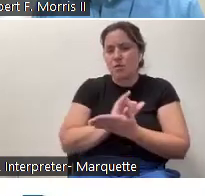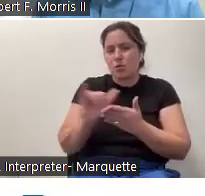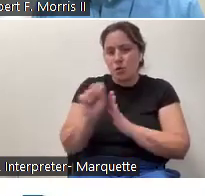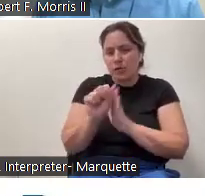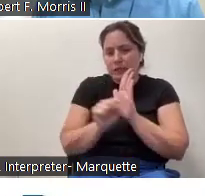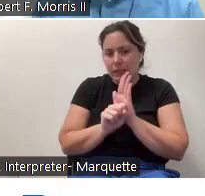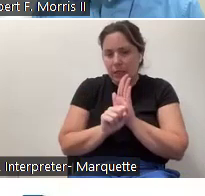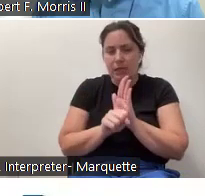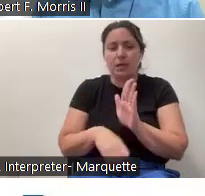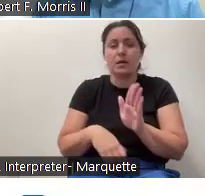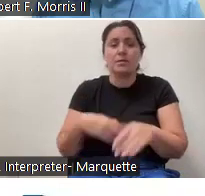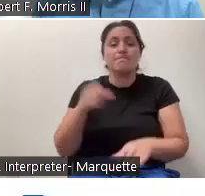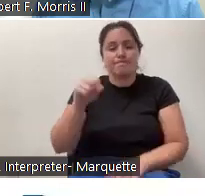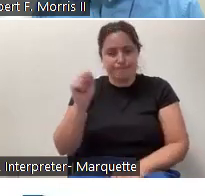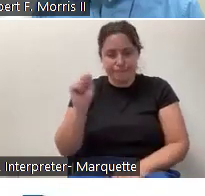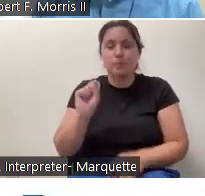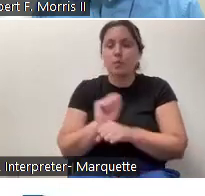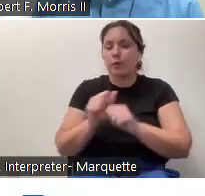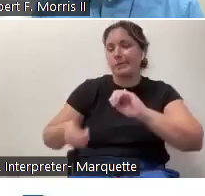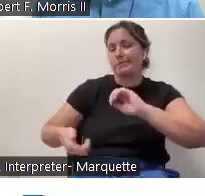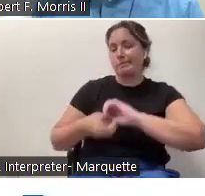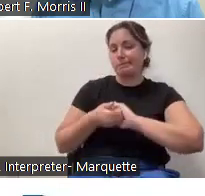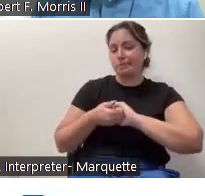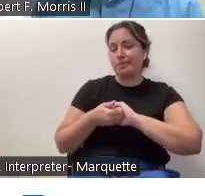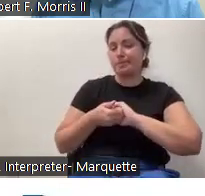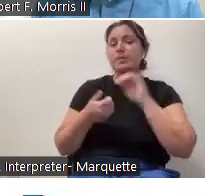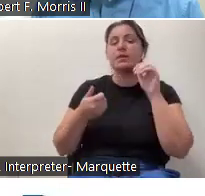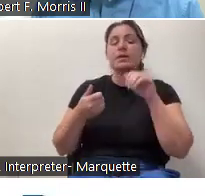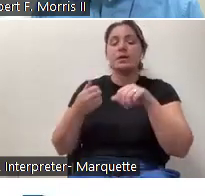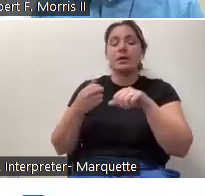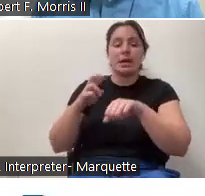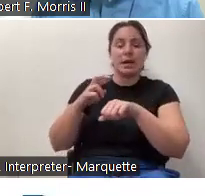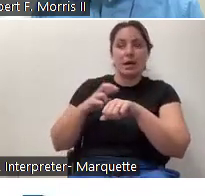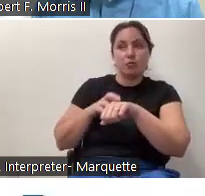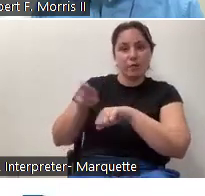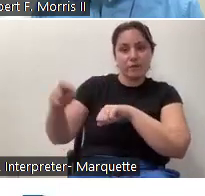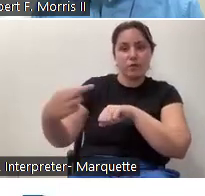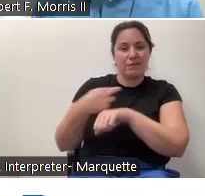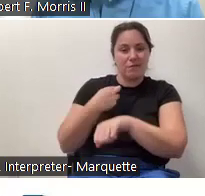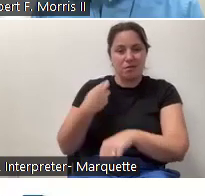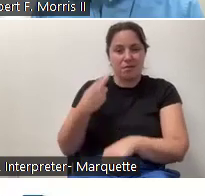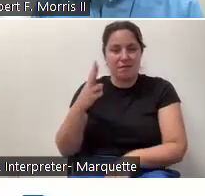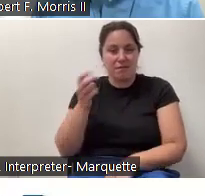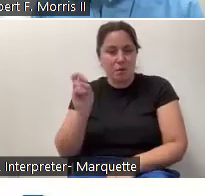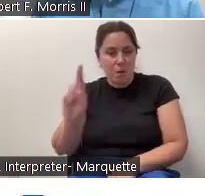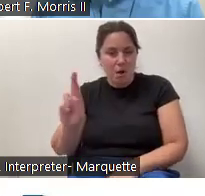So we do work in partnership and refer back and forth depending on an individual's needs. It's very case by